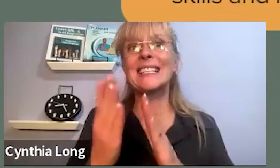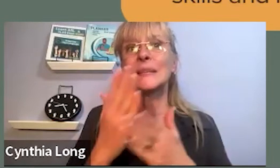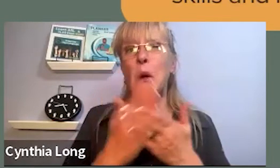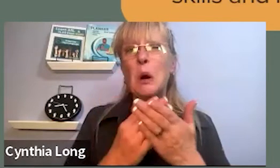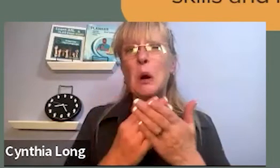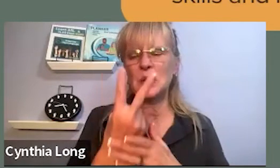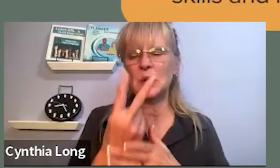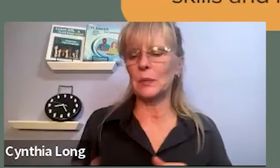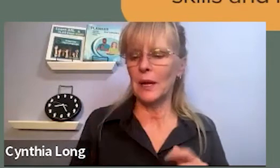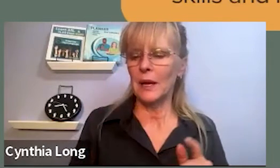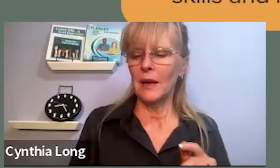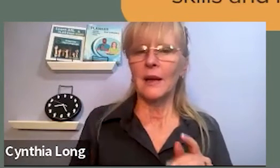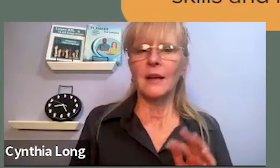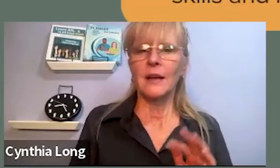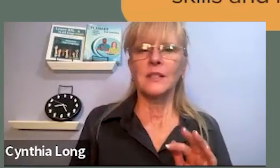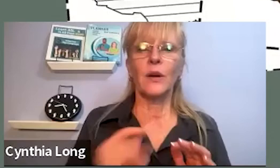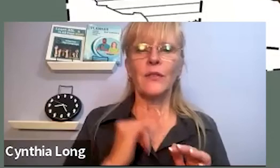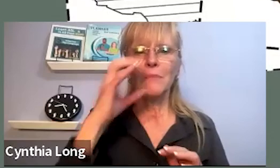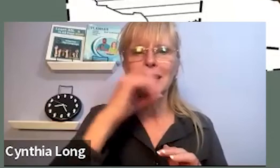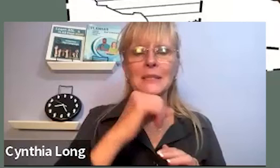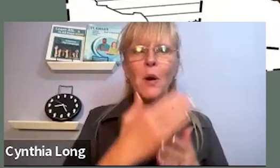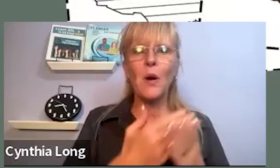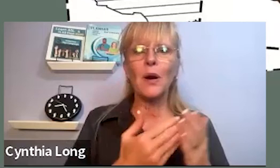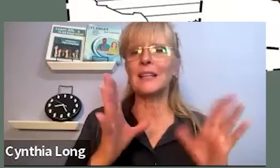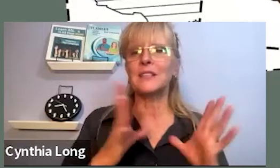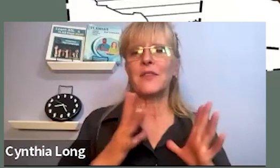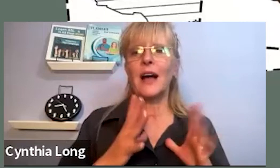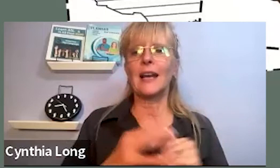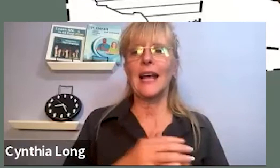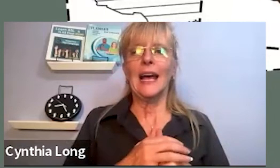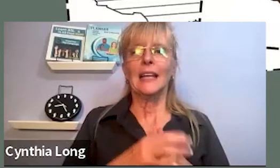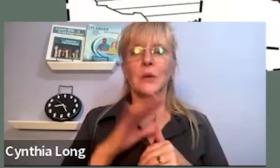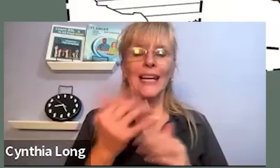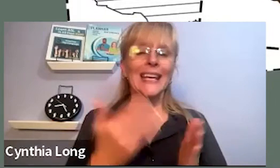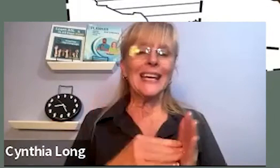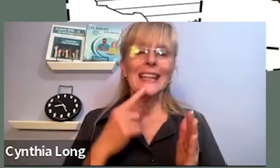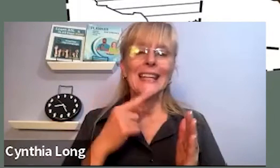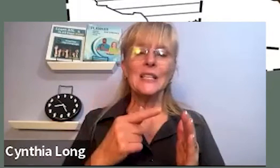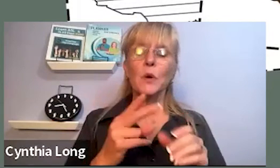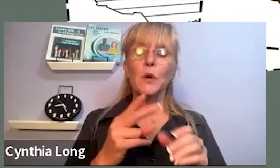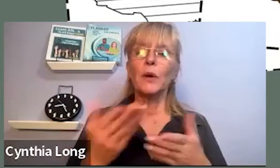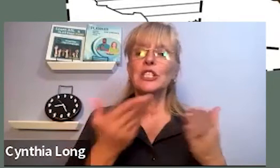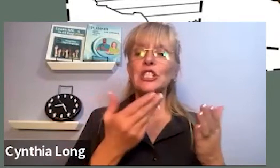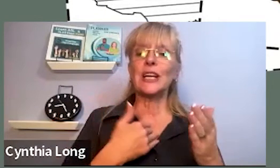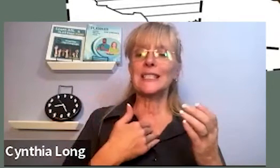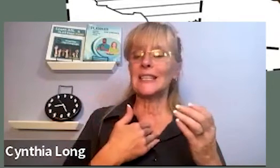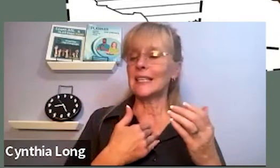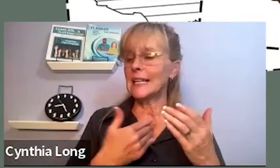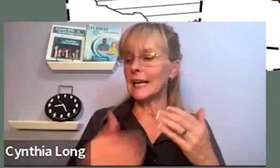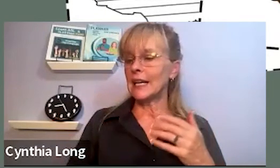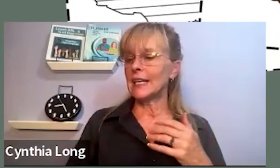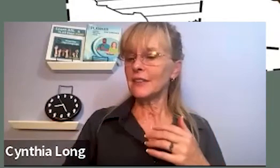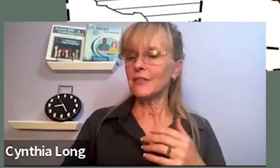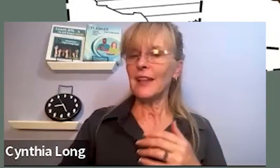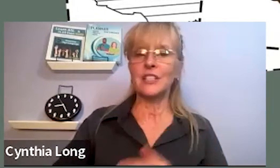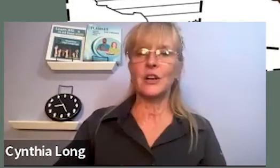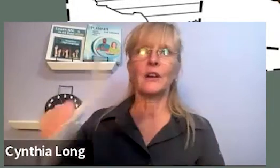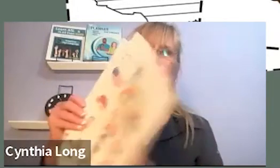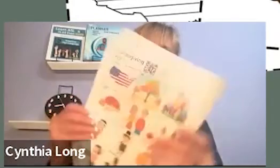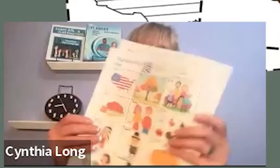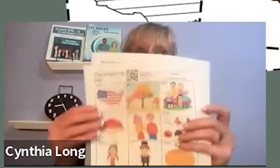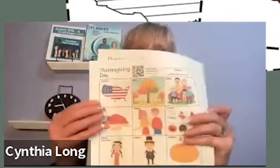the next part 2. So if you miss part, that's fine. So again, these what we were suggesting, get